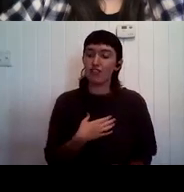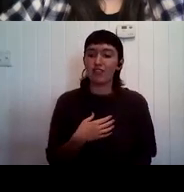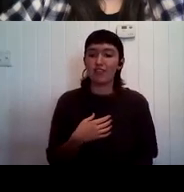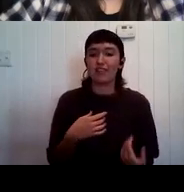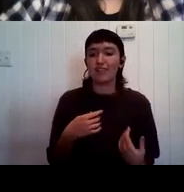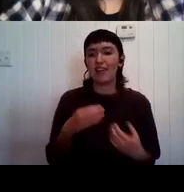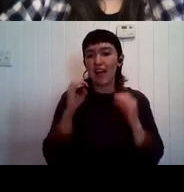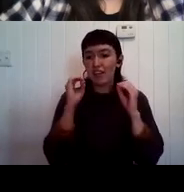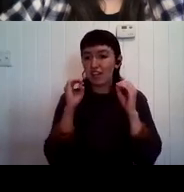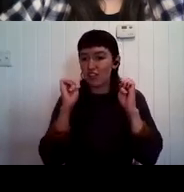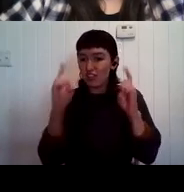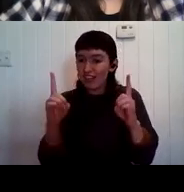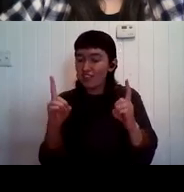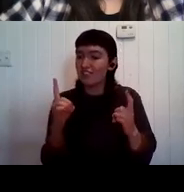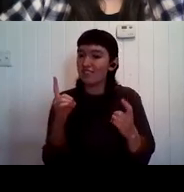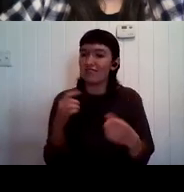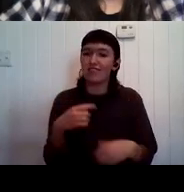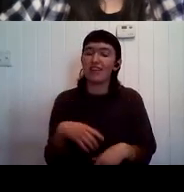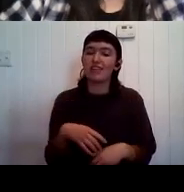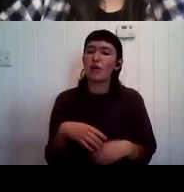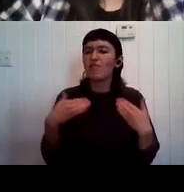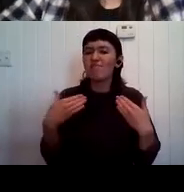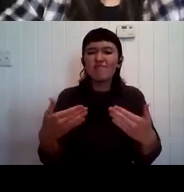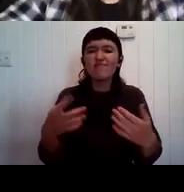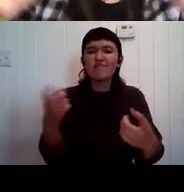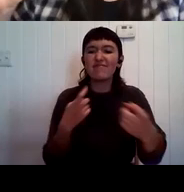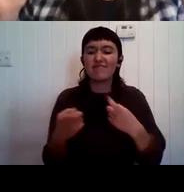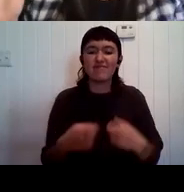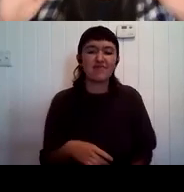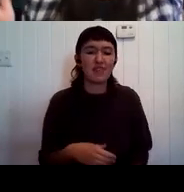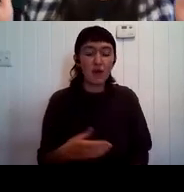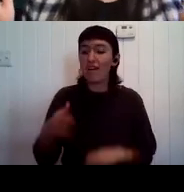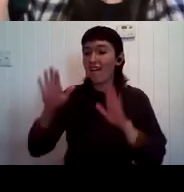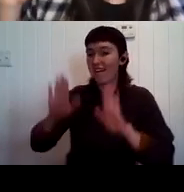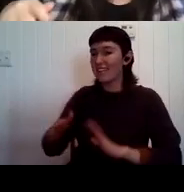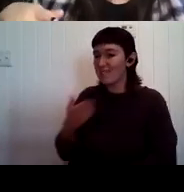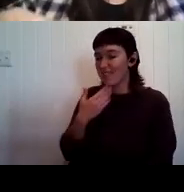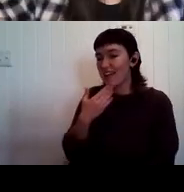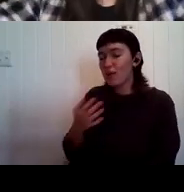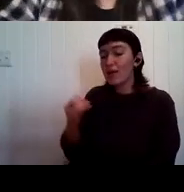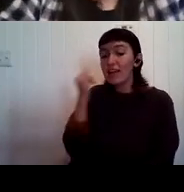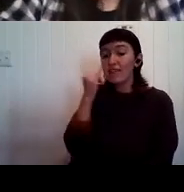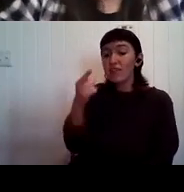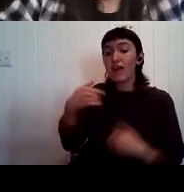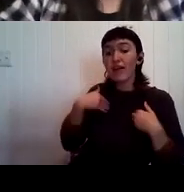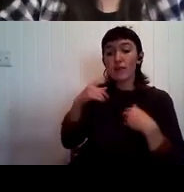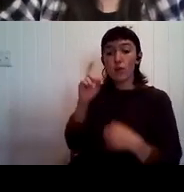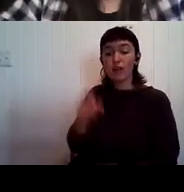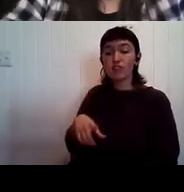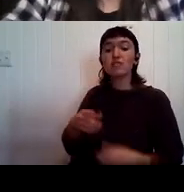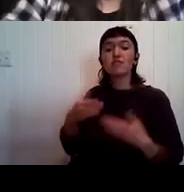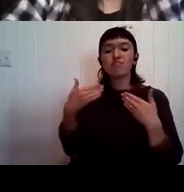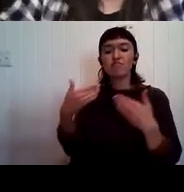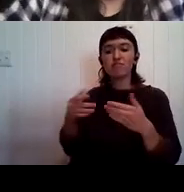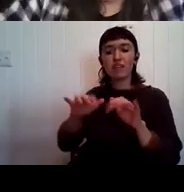get started with questions. Awesome. Thank you so much. So everybody, if you have questions, please submit them to the Q&A and I'll be asking